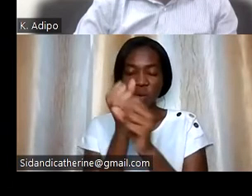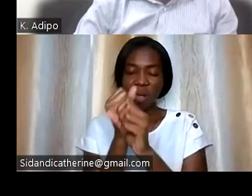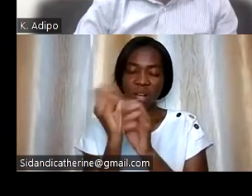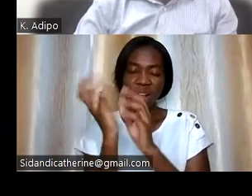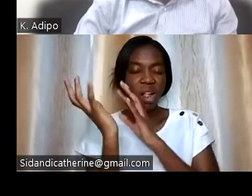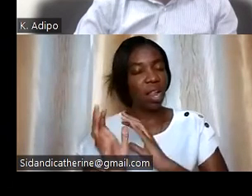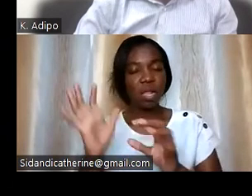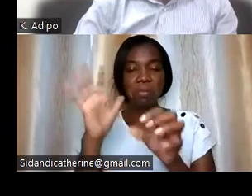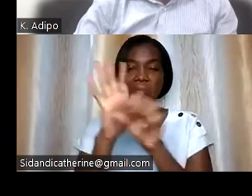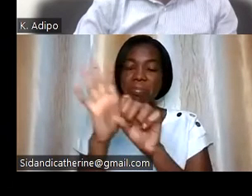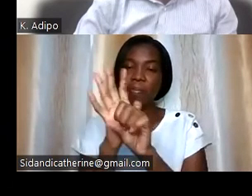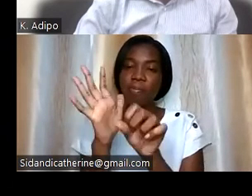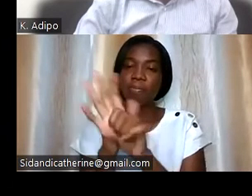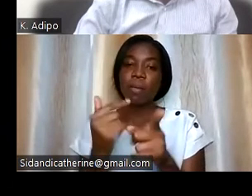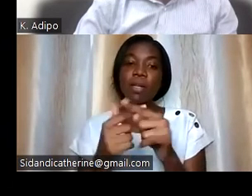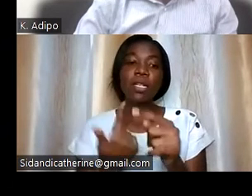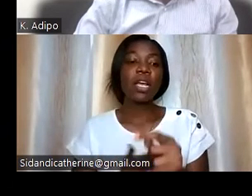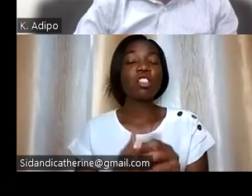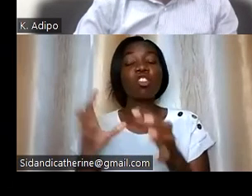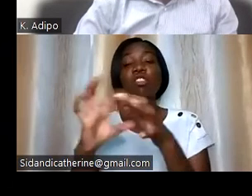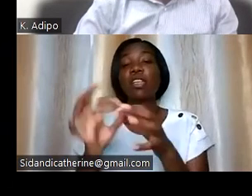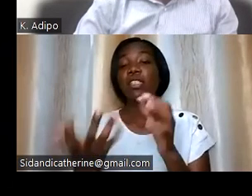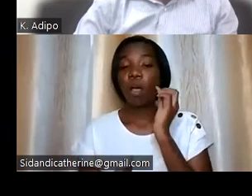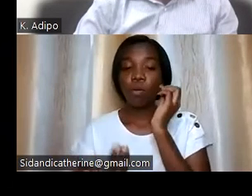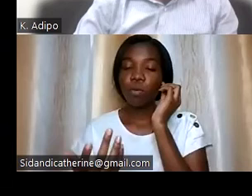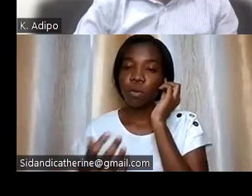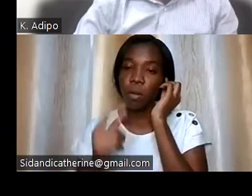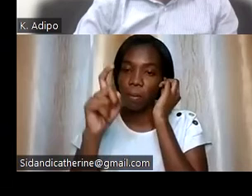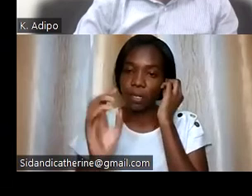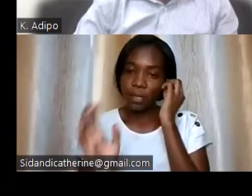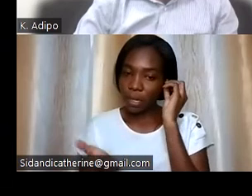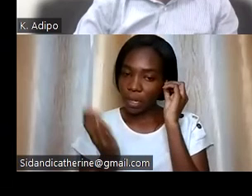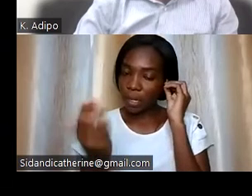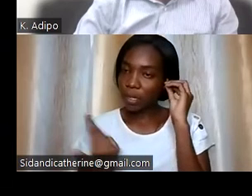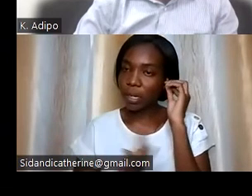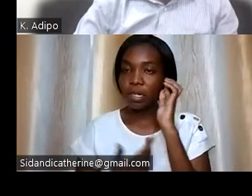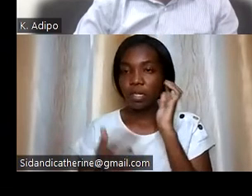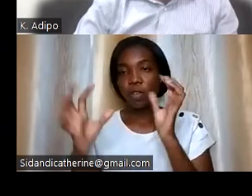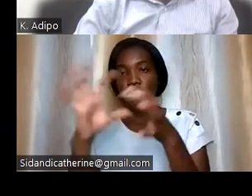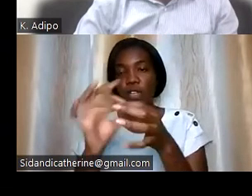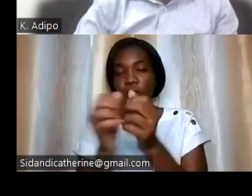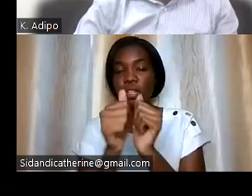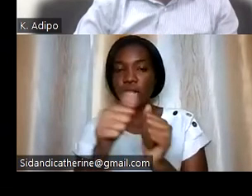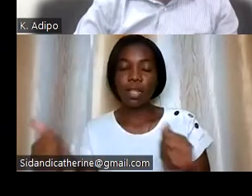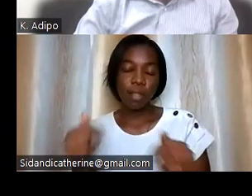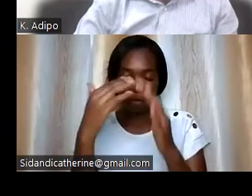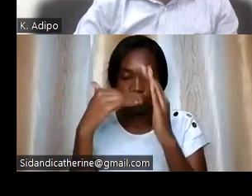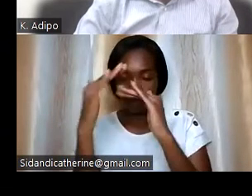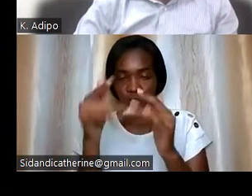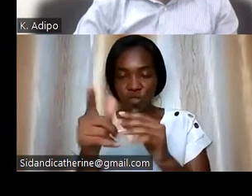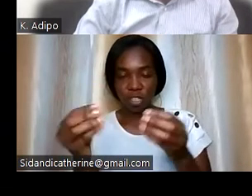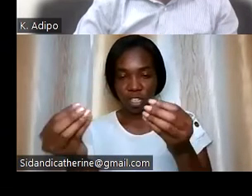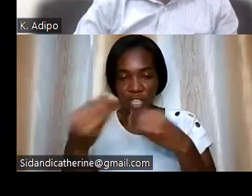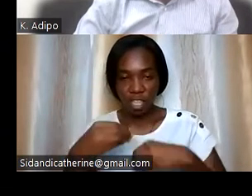also to connect. Encourage us to connect with the other professionals and give us moments to connect.